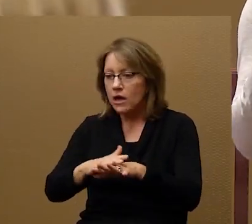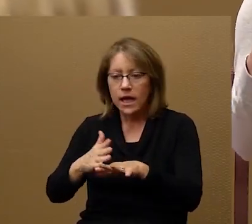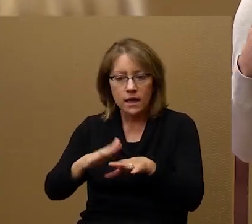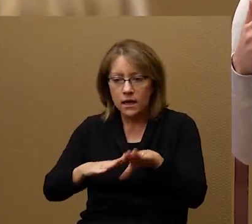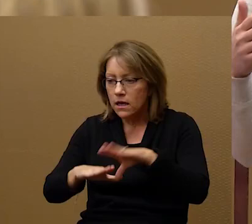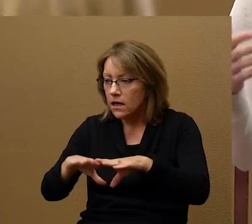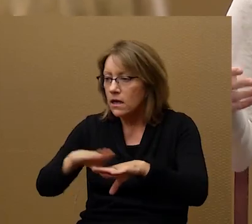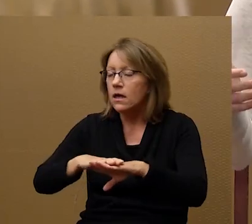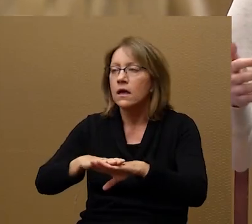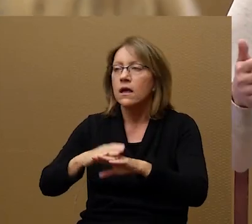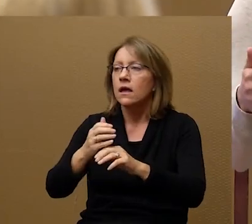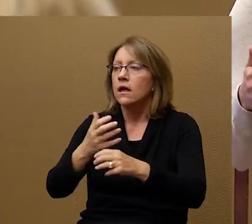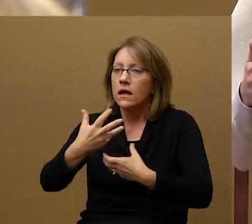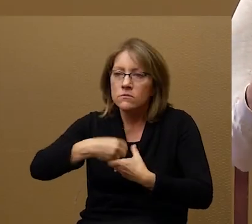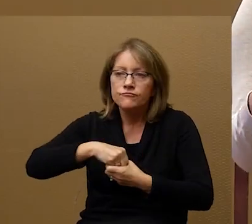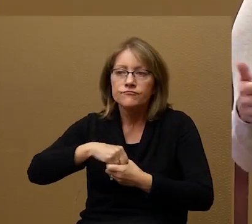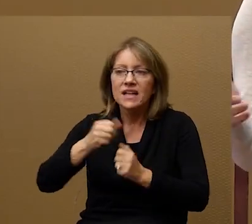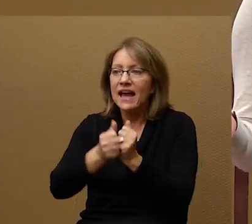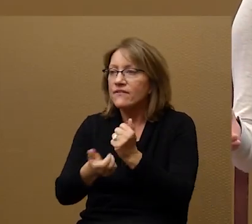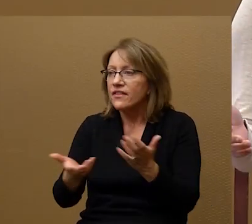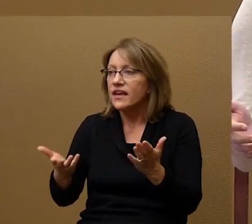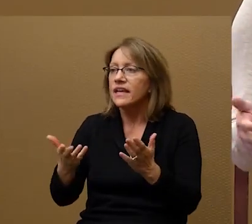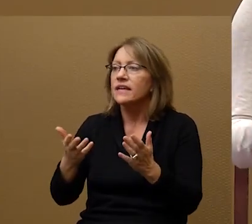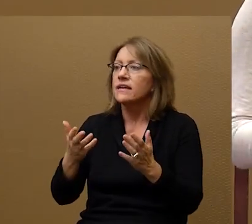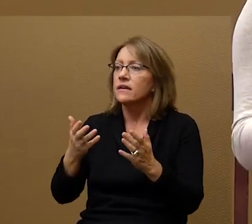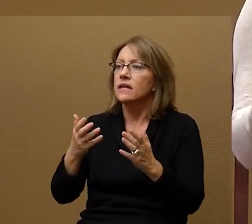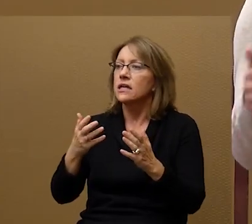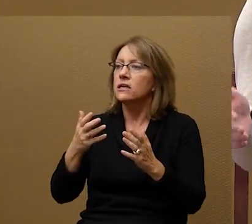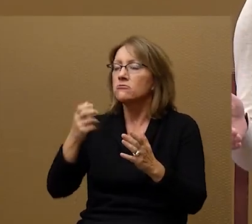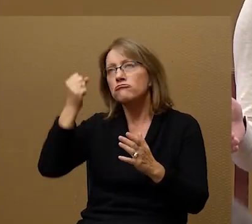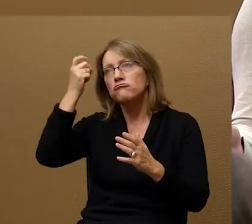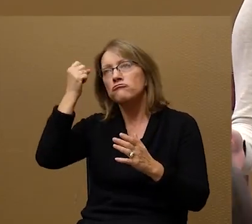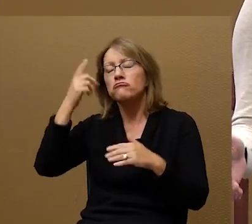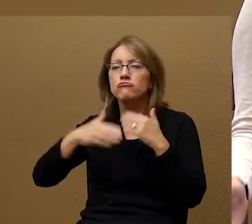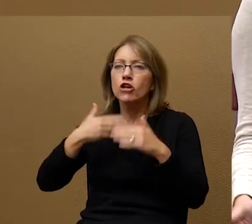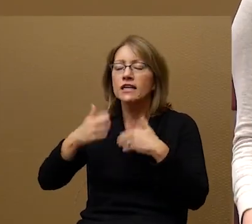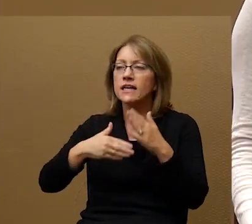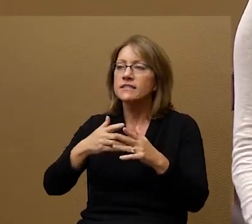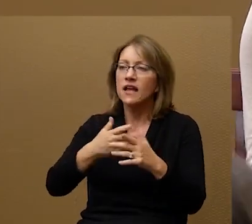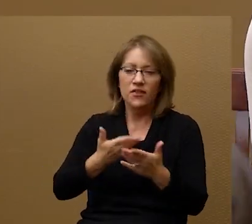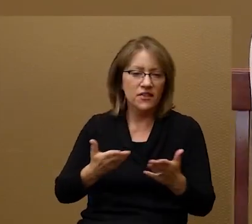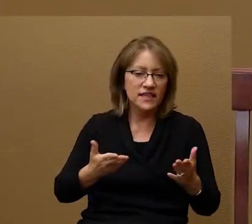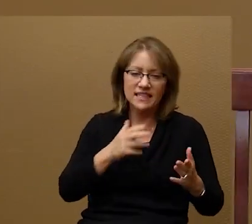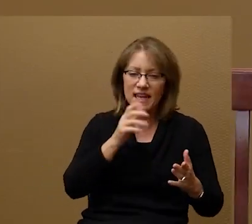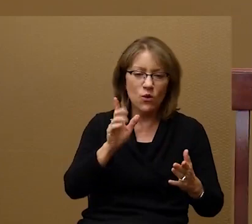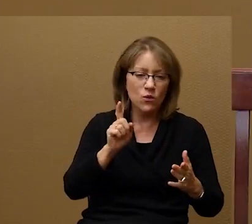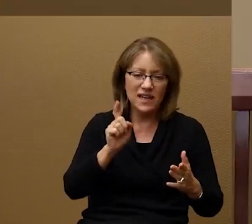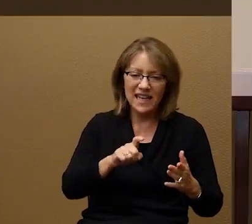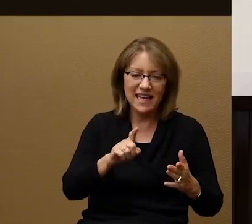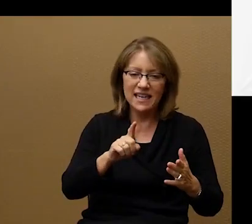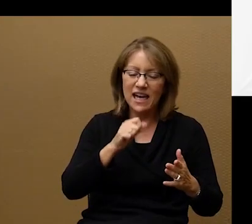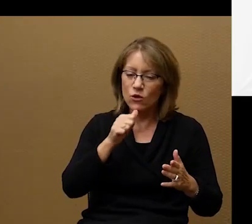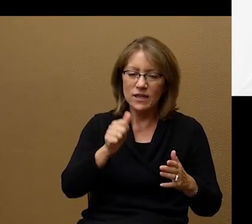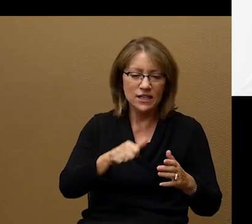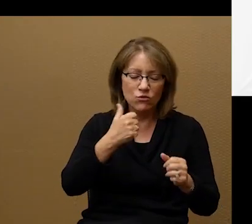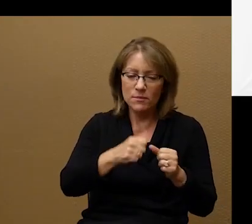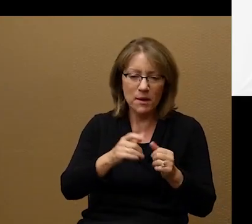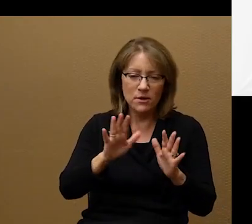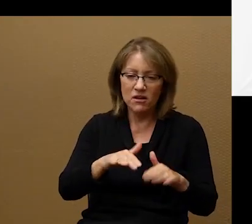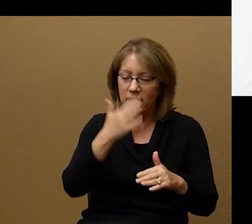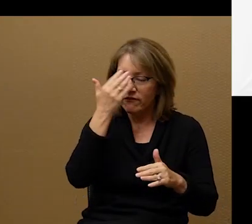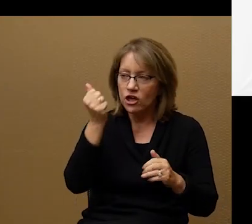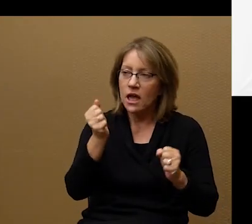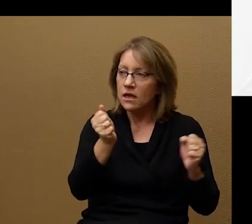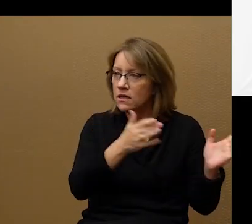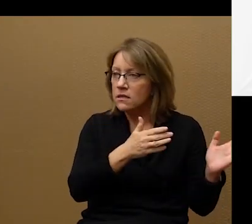everything, and then process it and filter out the things that we don't need. So you can't